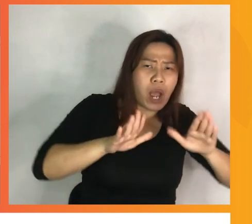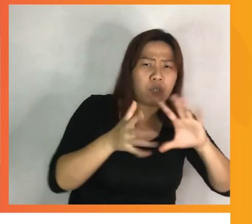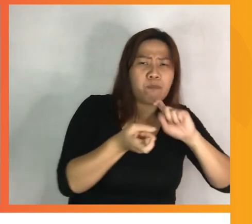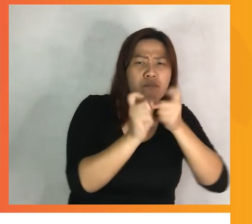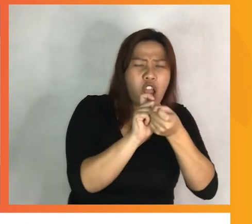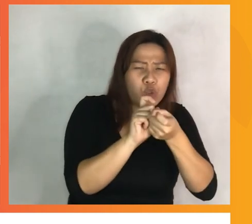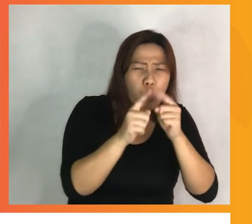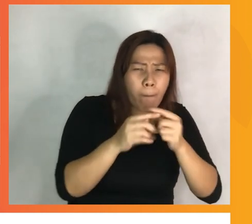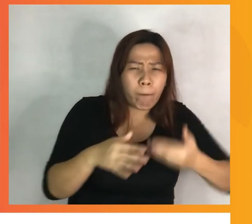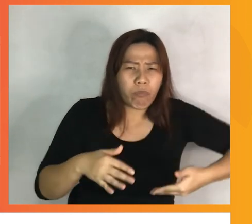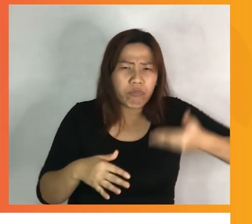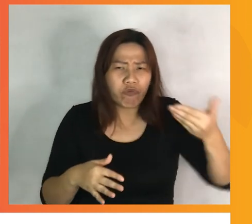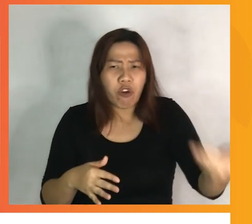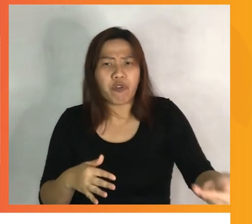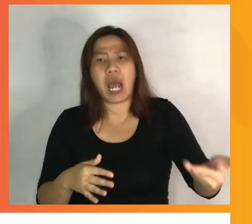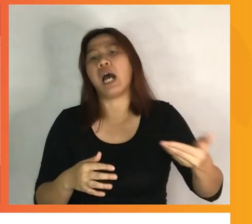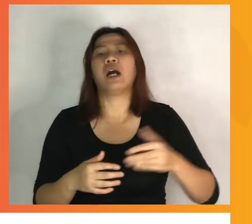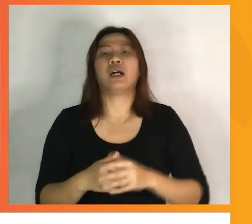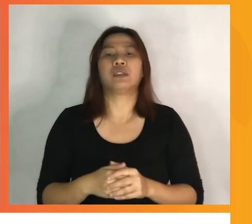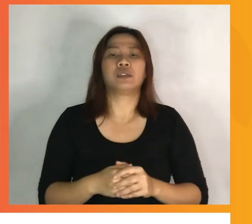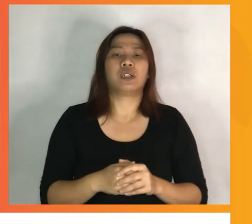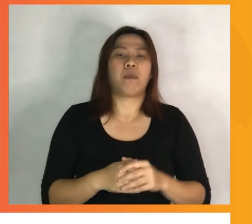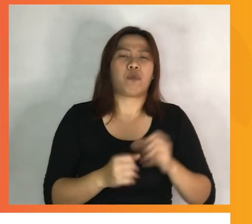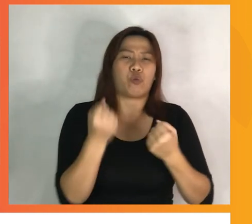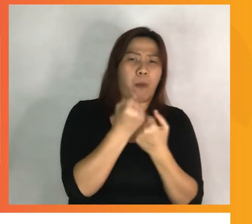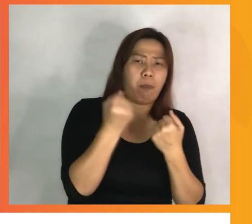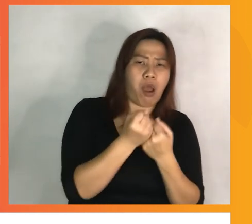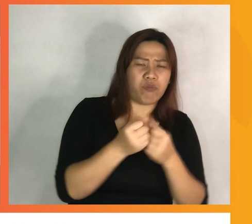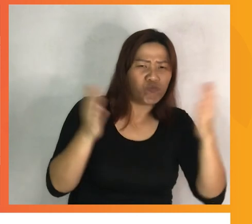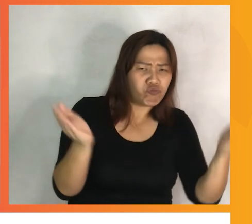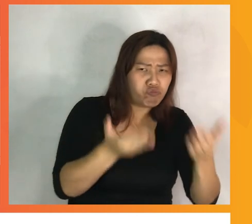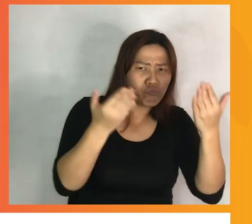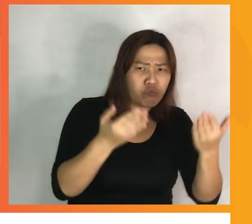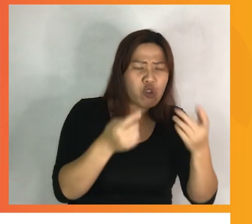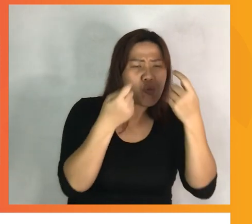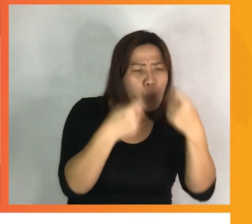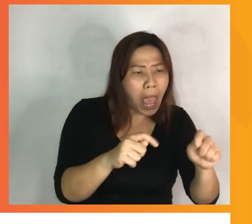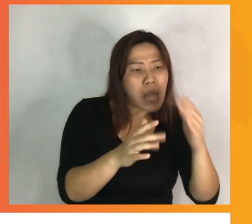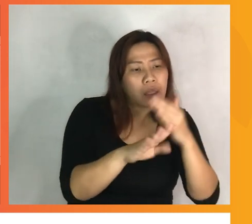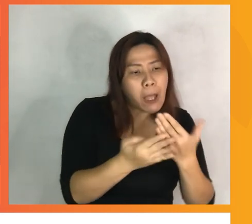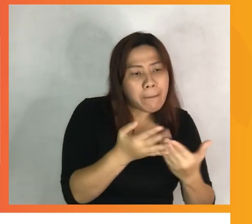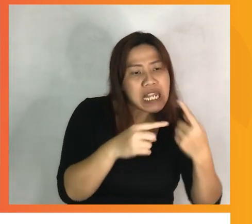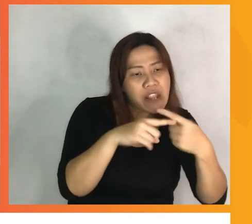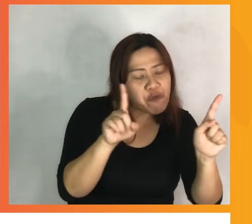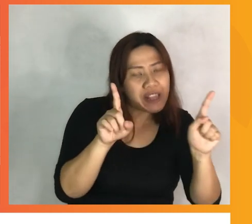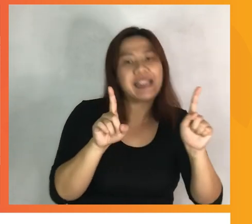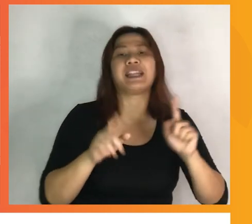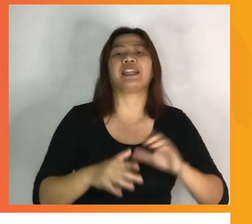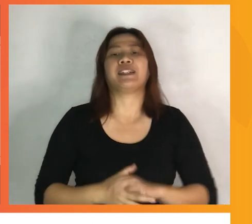making changes there in order to provide support, or in order to encourage them to try something